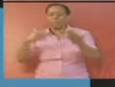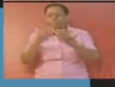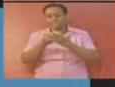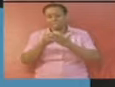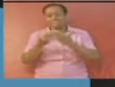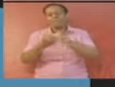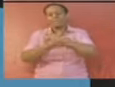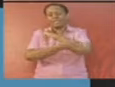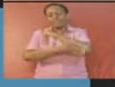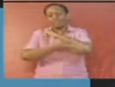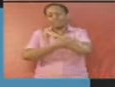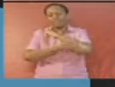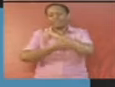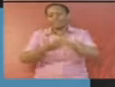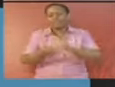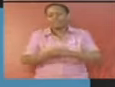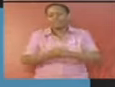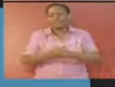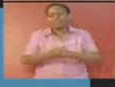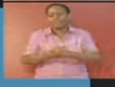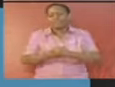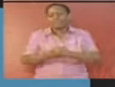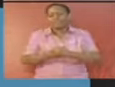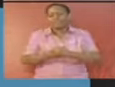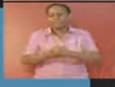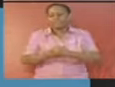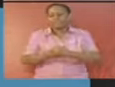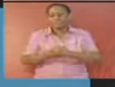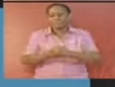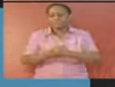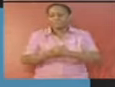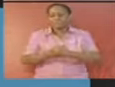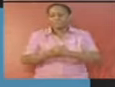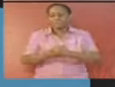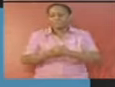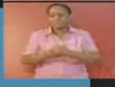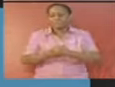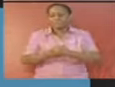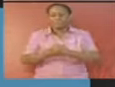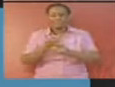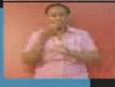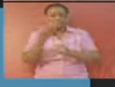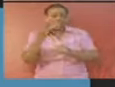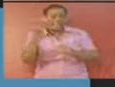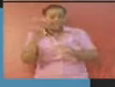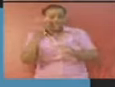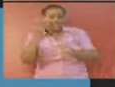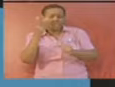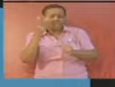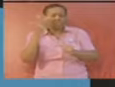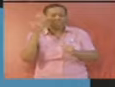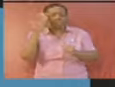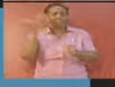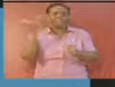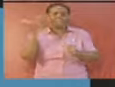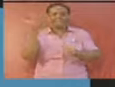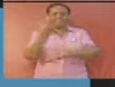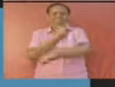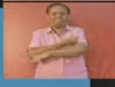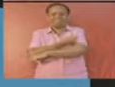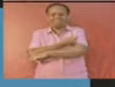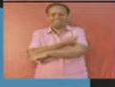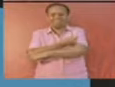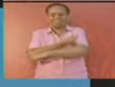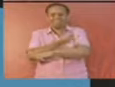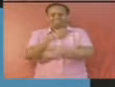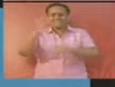Good. Right. So this is based on a CDC document that gives you 10 reasons why we should vaccinate. So